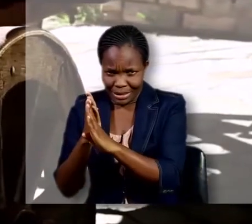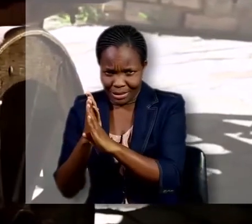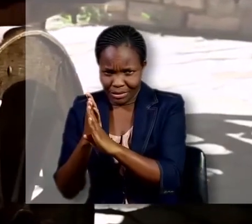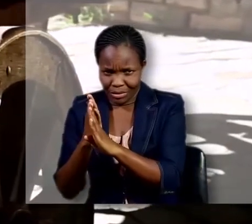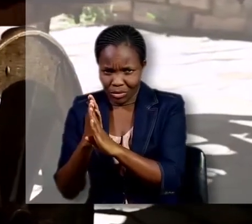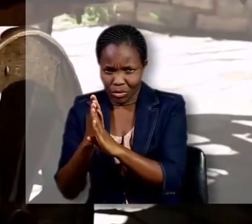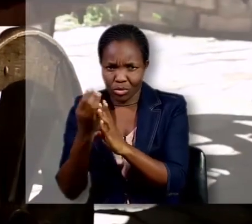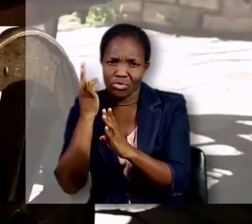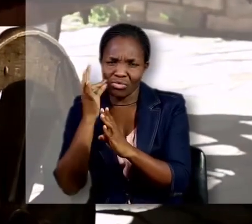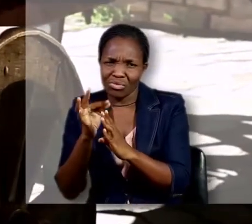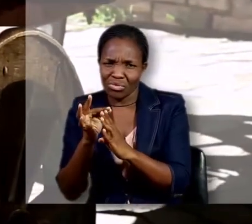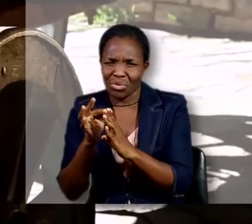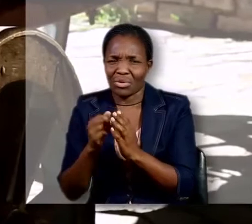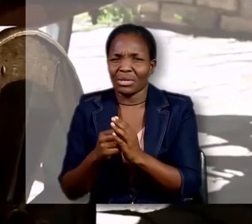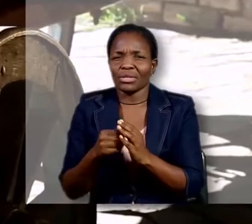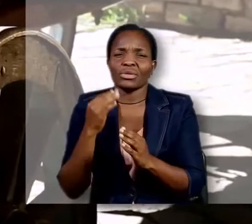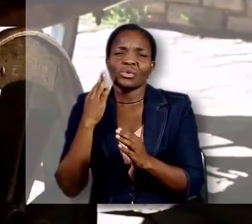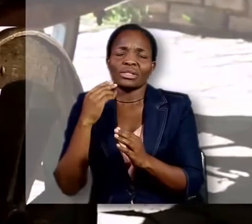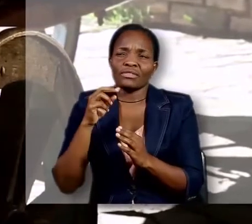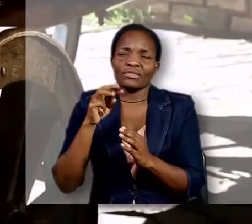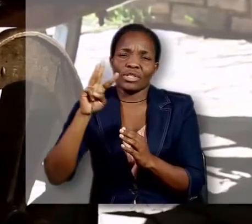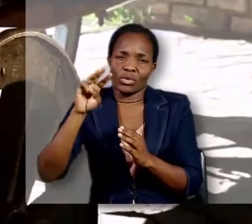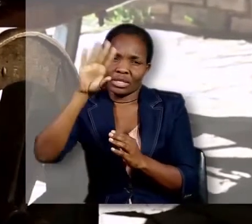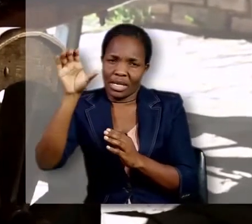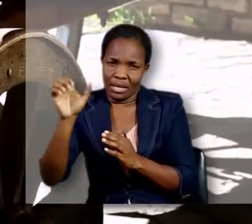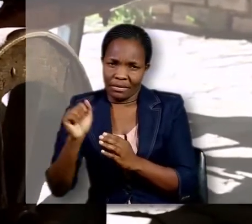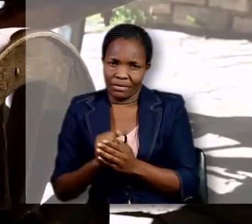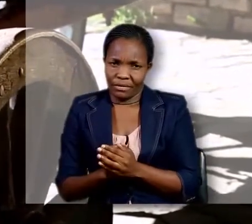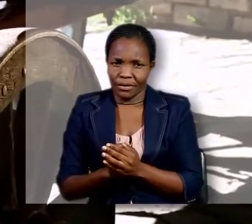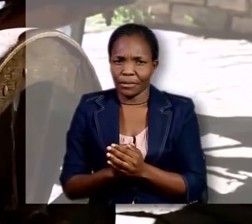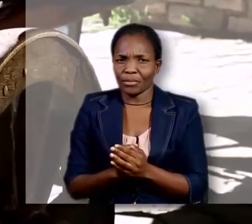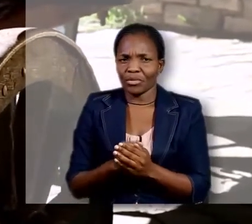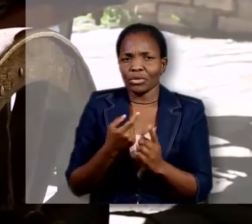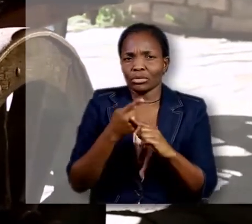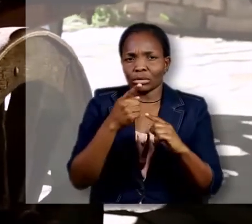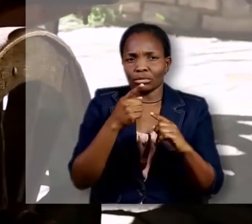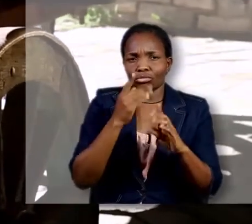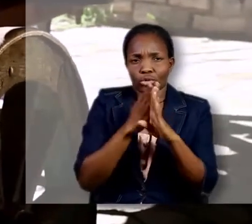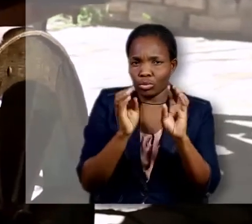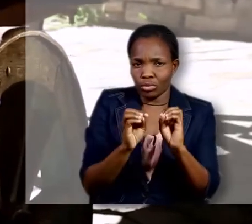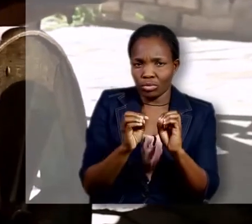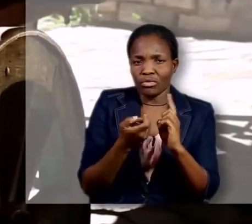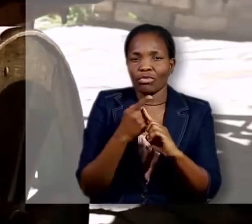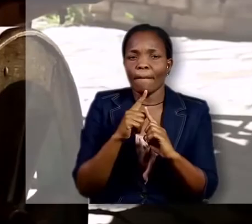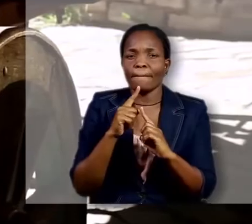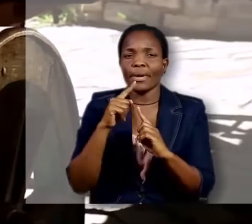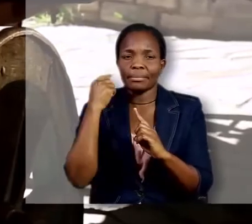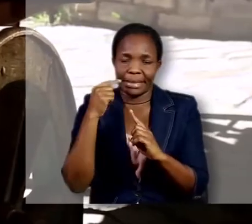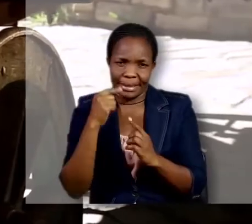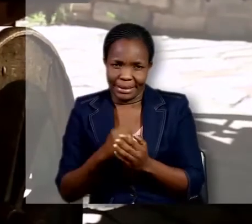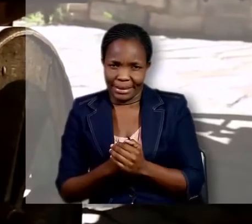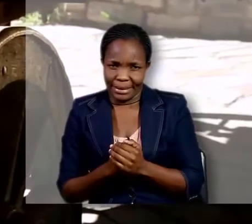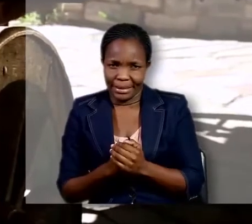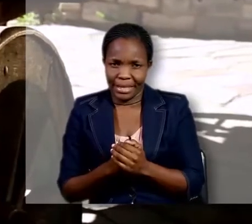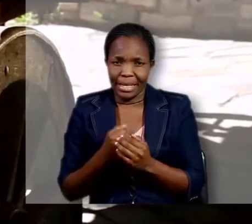Indirect rule characterized rule by Britain. Indirect rule used traditional tribal systems and laws as a foundation on which to